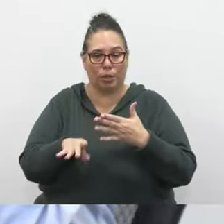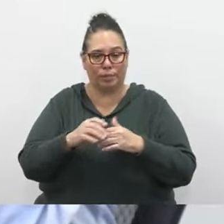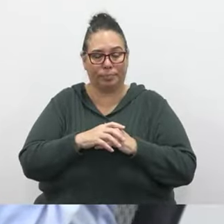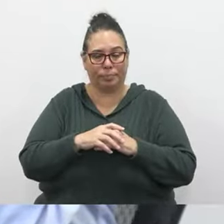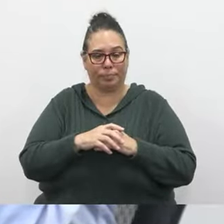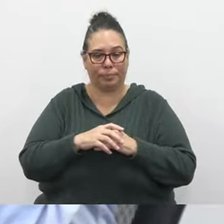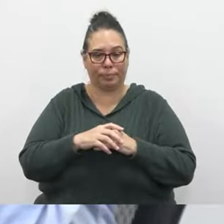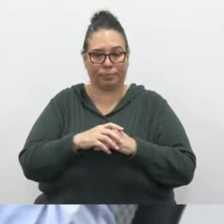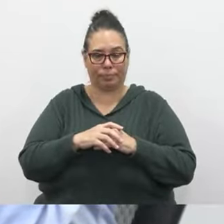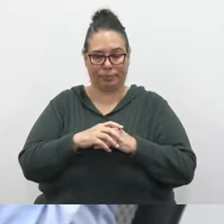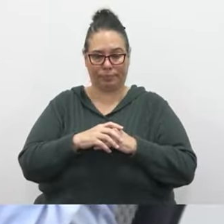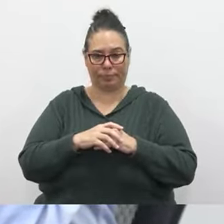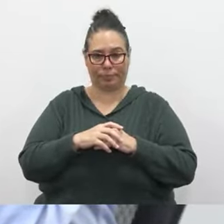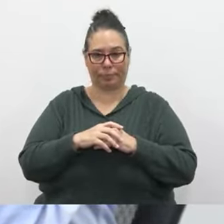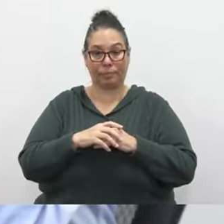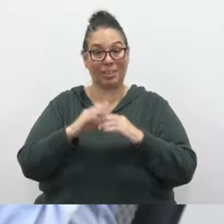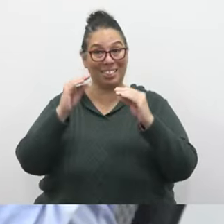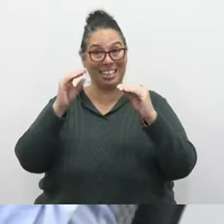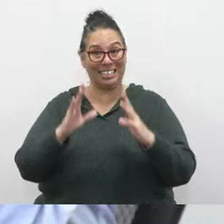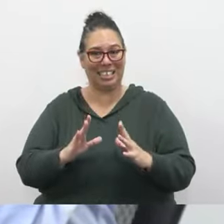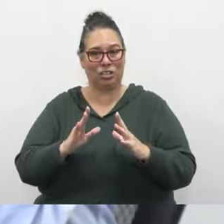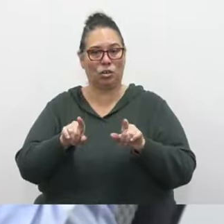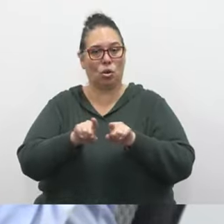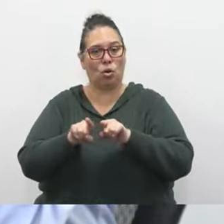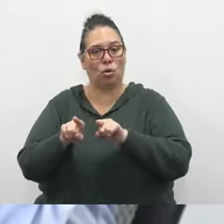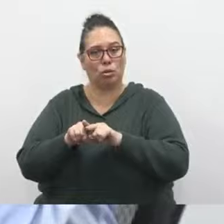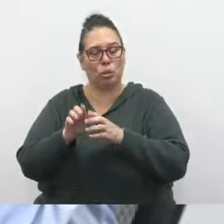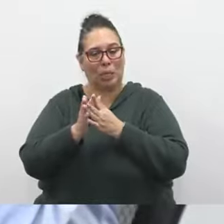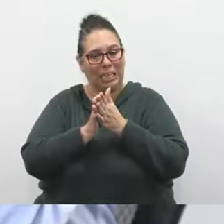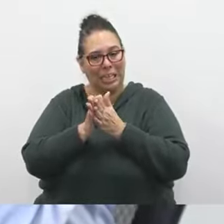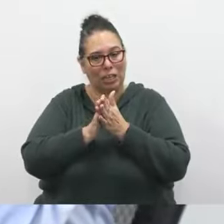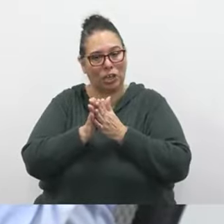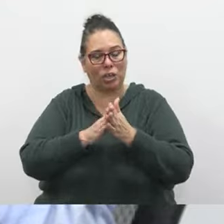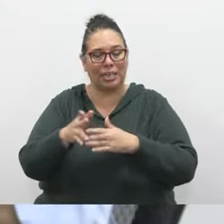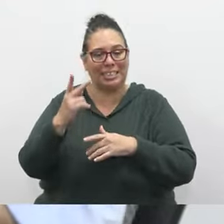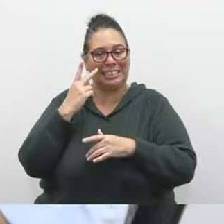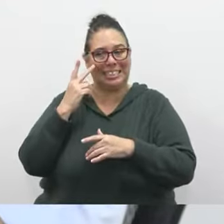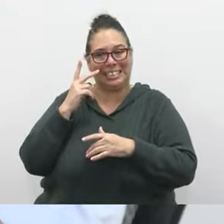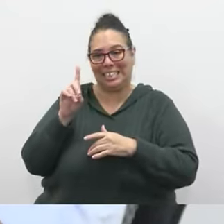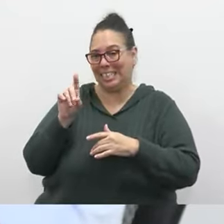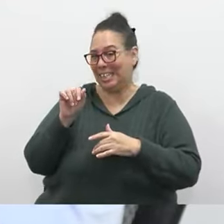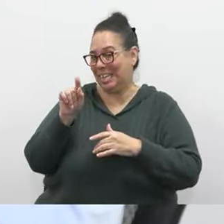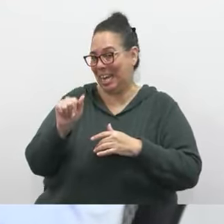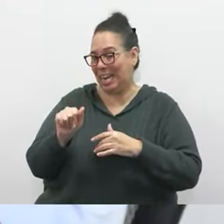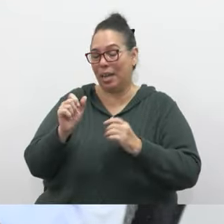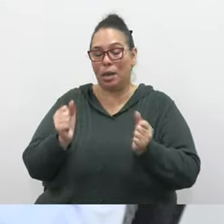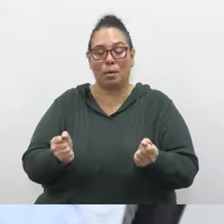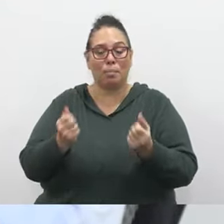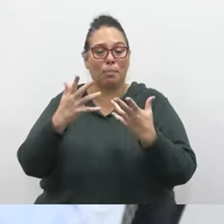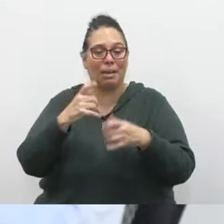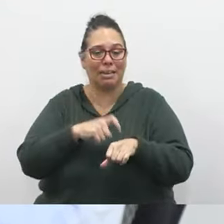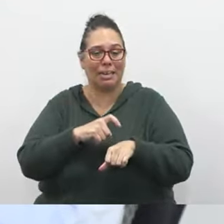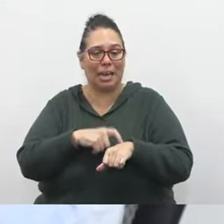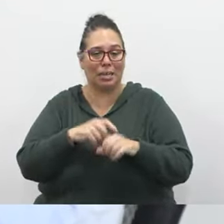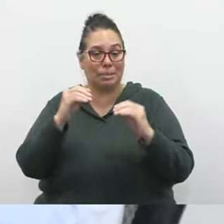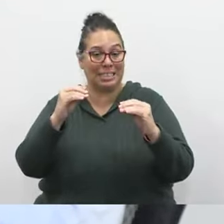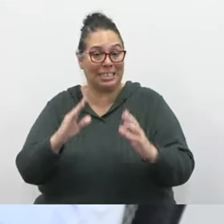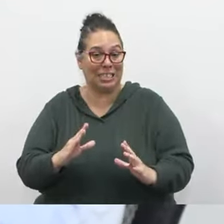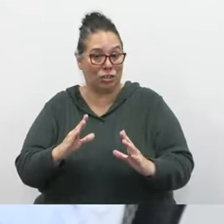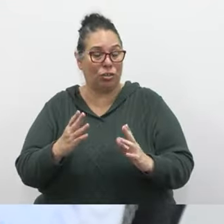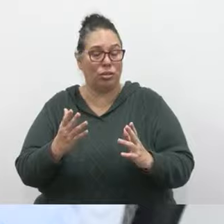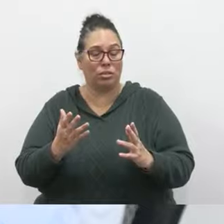are also eager to see their data. And many times our teachers are